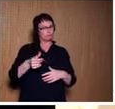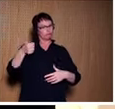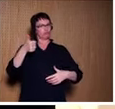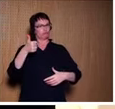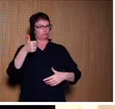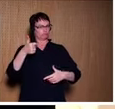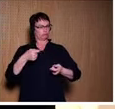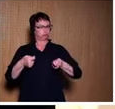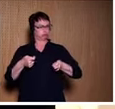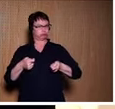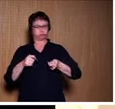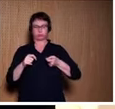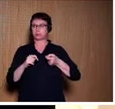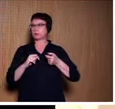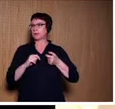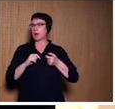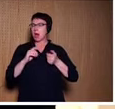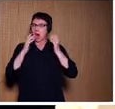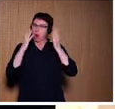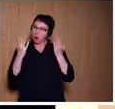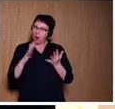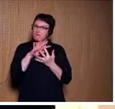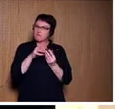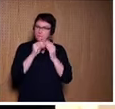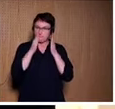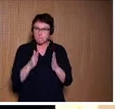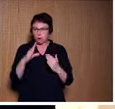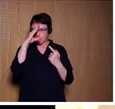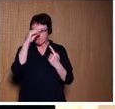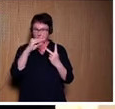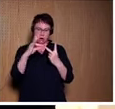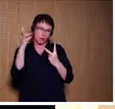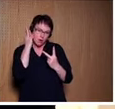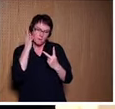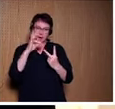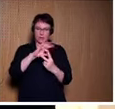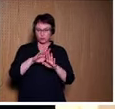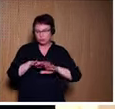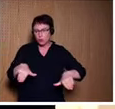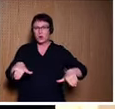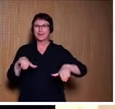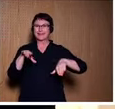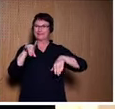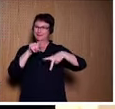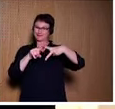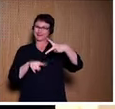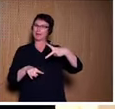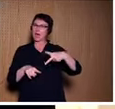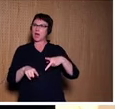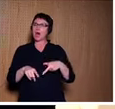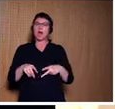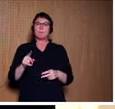only oppressed women in Europe, but were also used to assert power, dominance, and